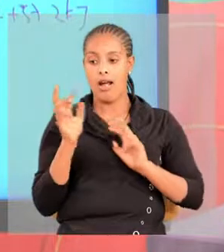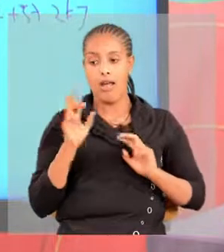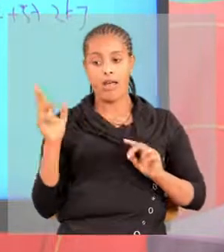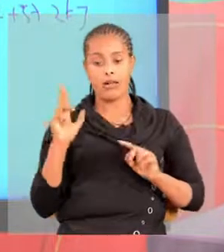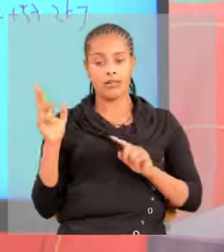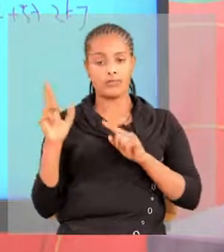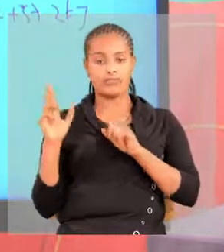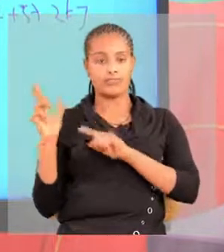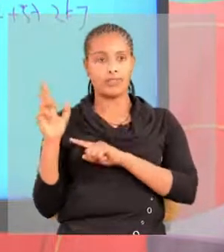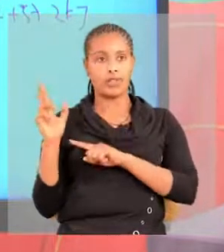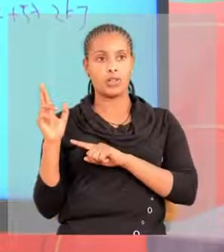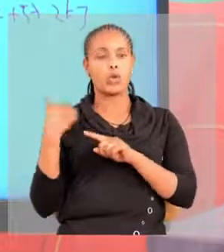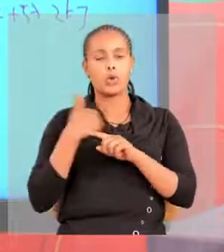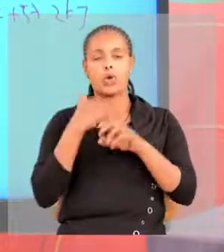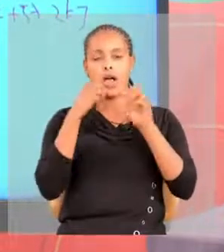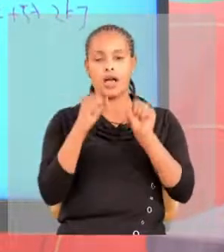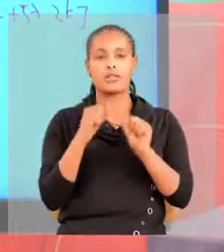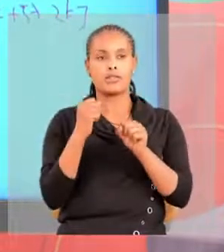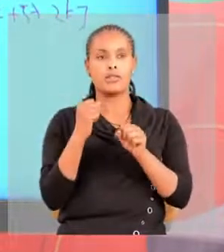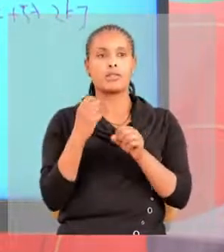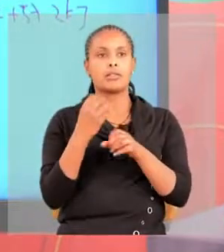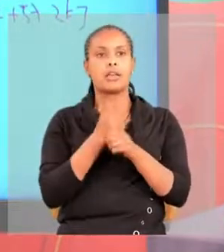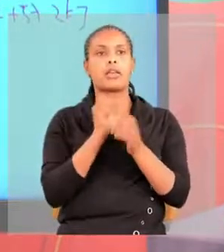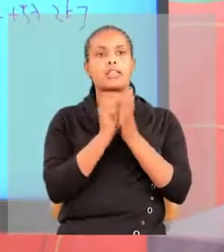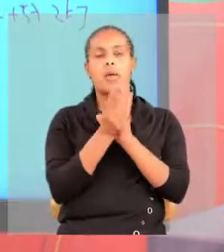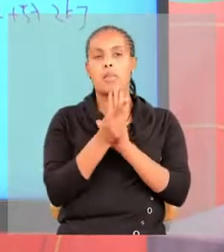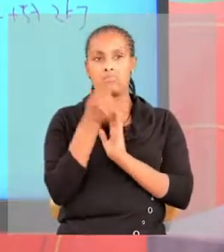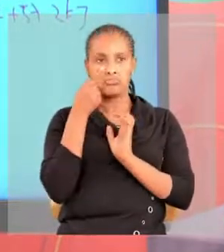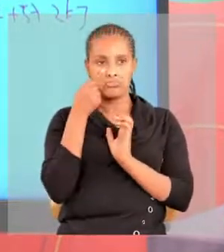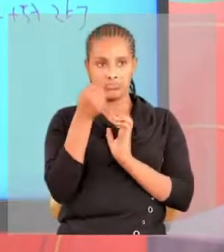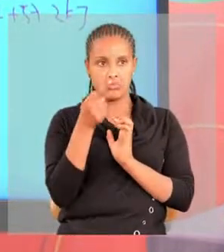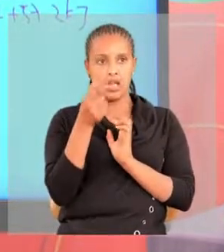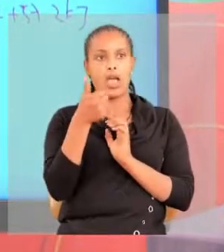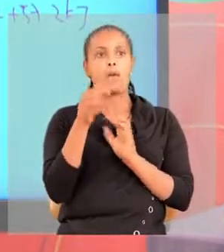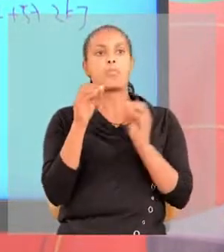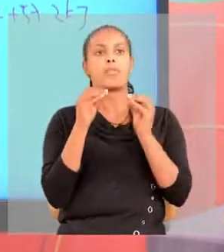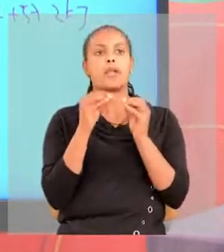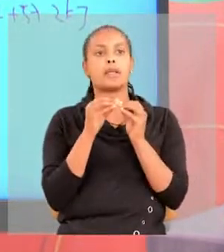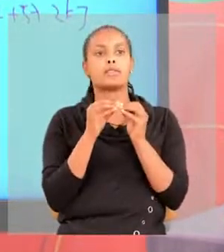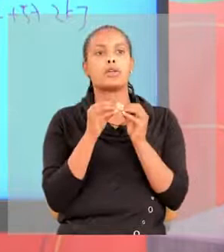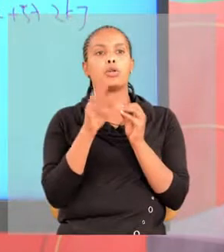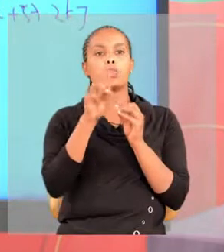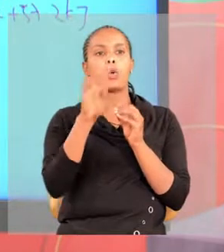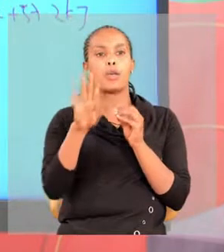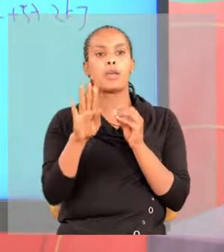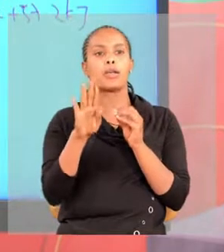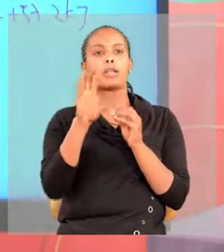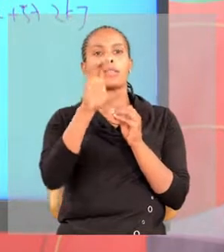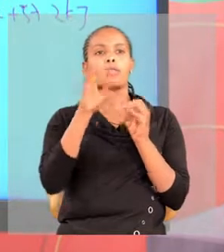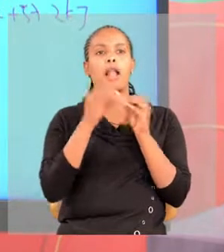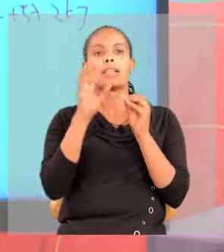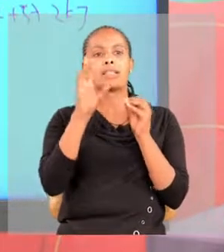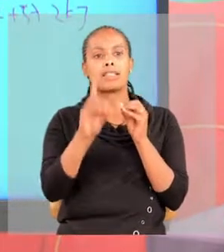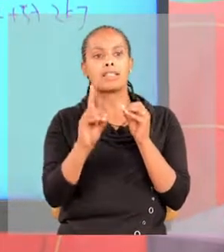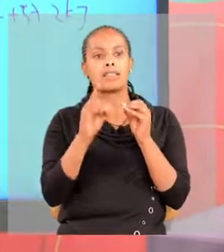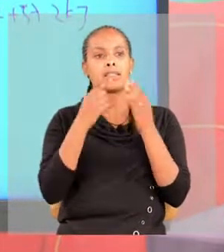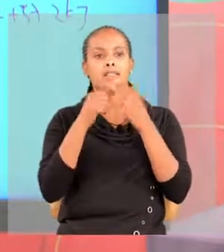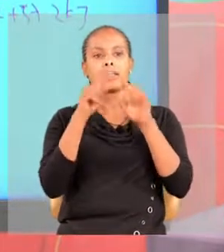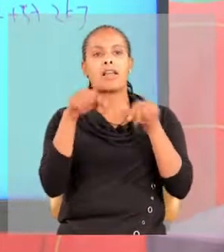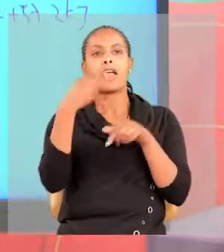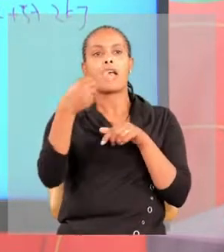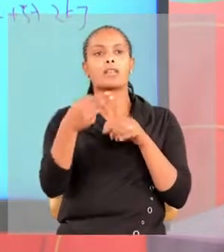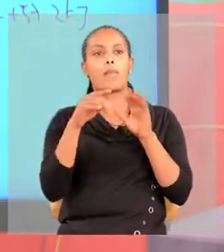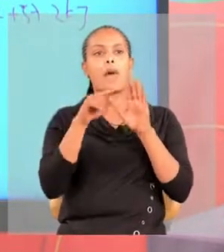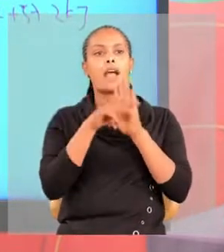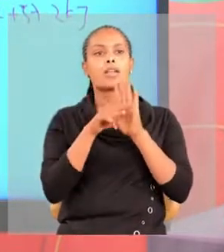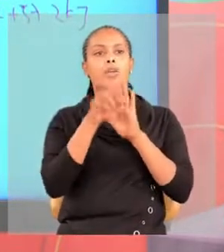temperature increases. You can take this as an example. A plus 2B in equilibrium with C plus D. Delta H for this reaction is